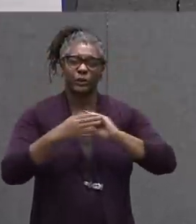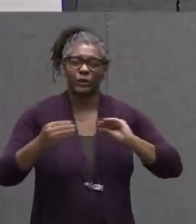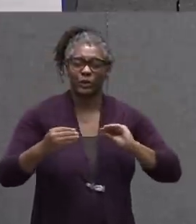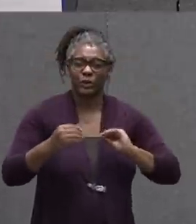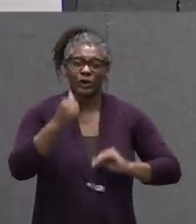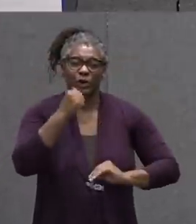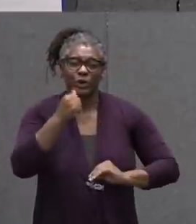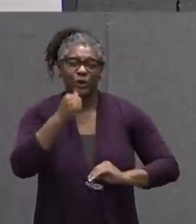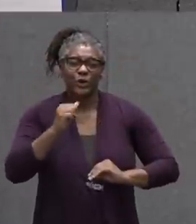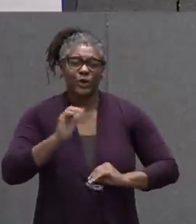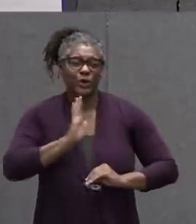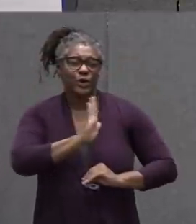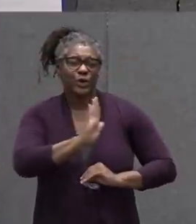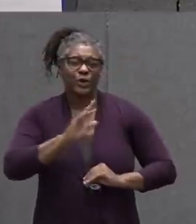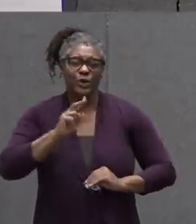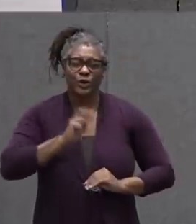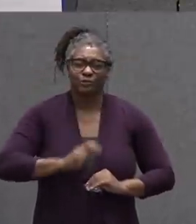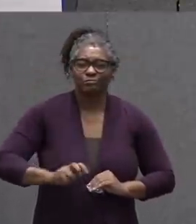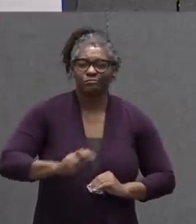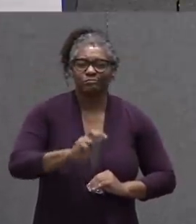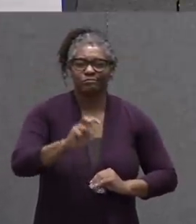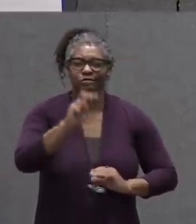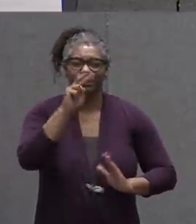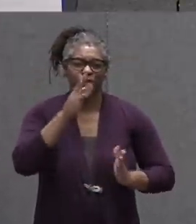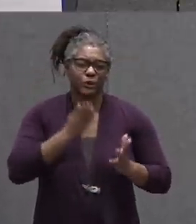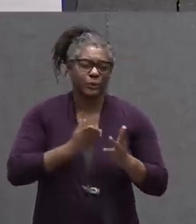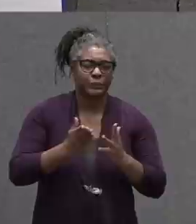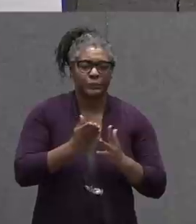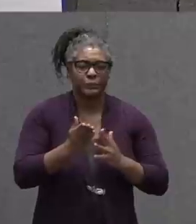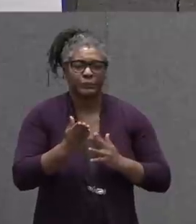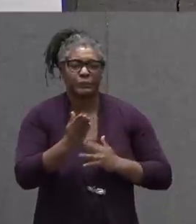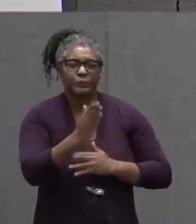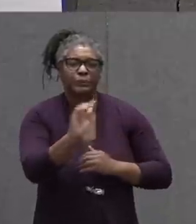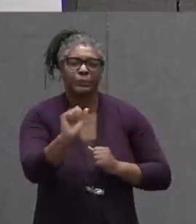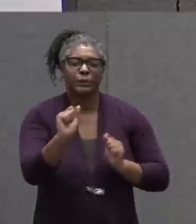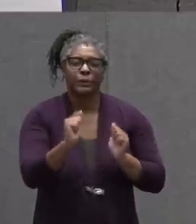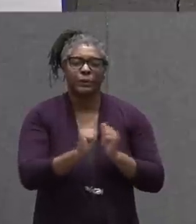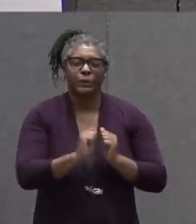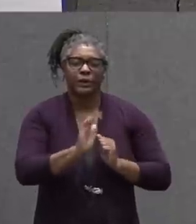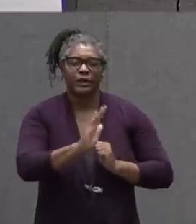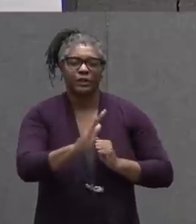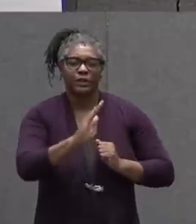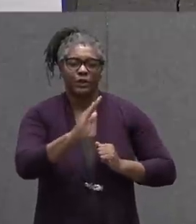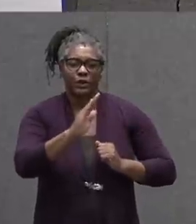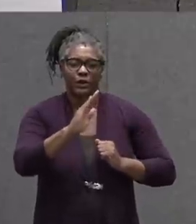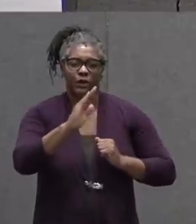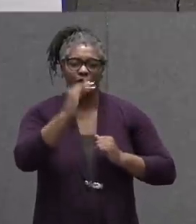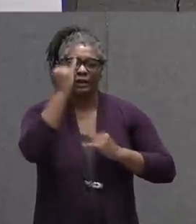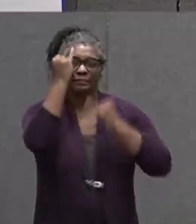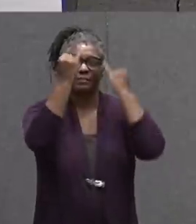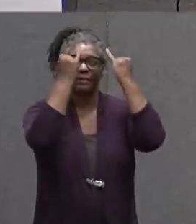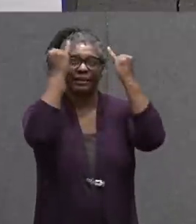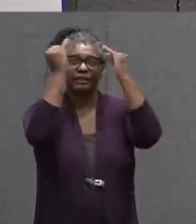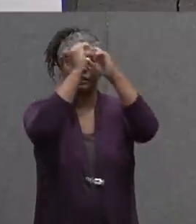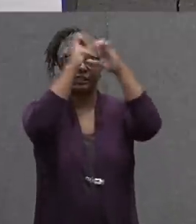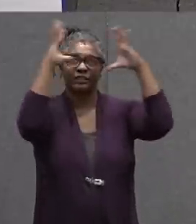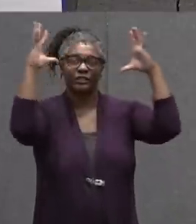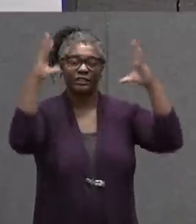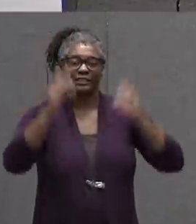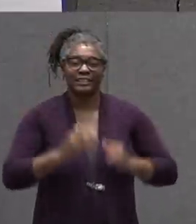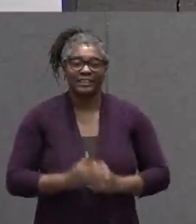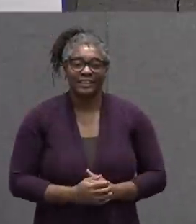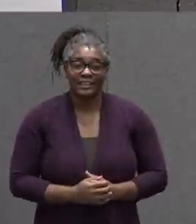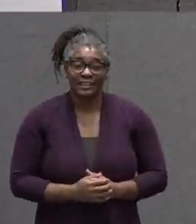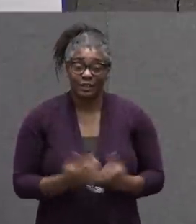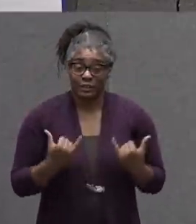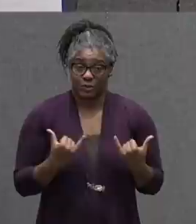her imagination. We're going to use that story today to create our own